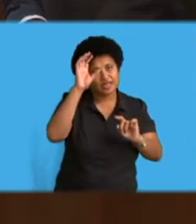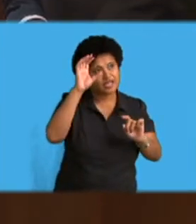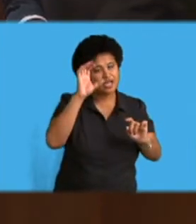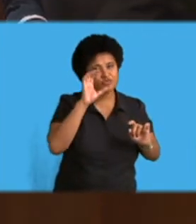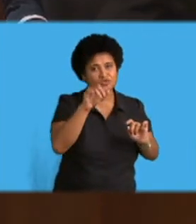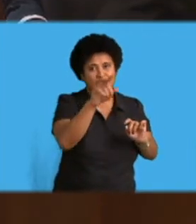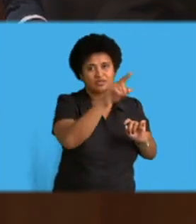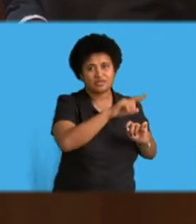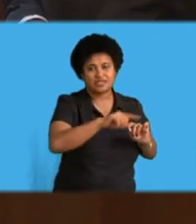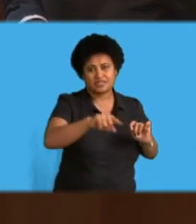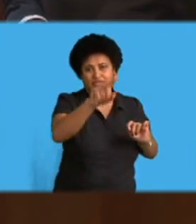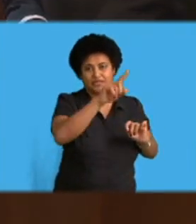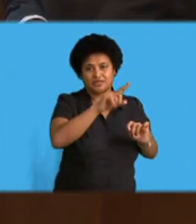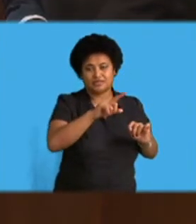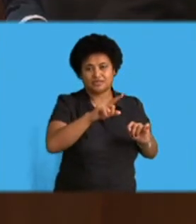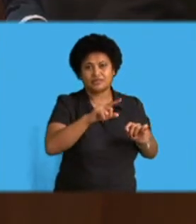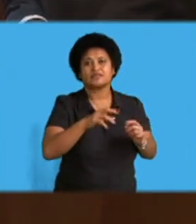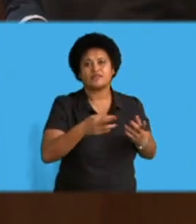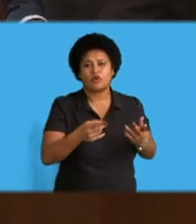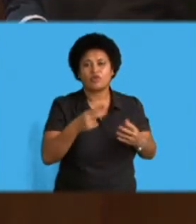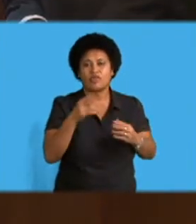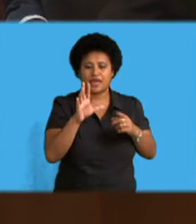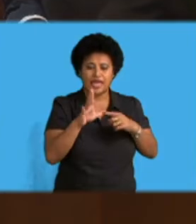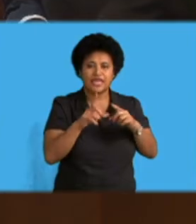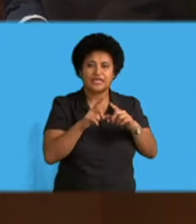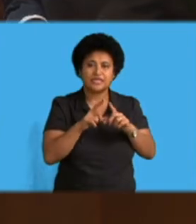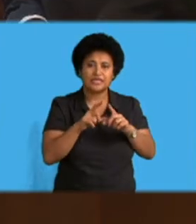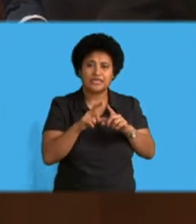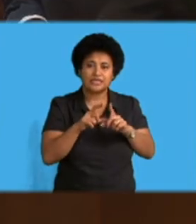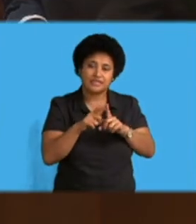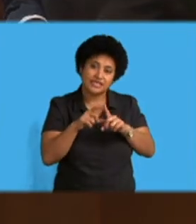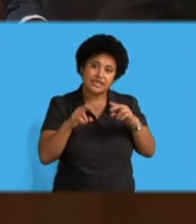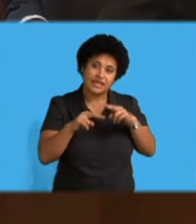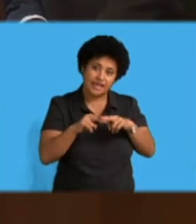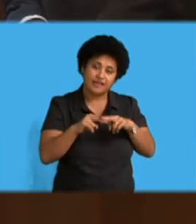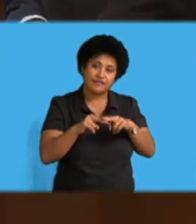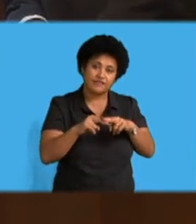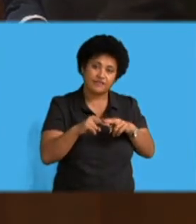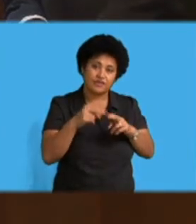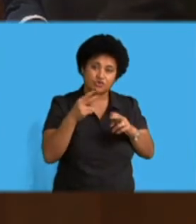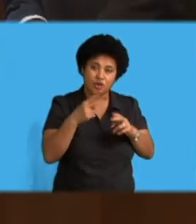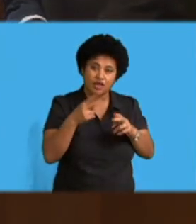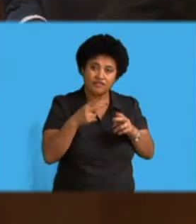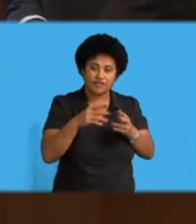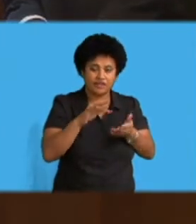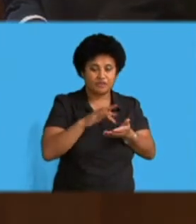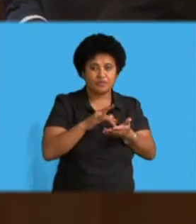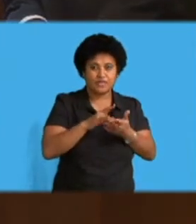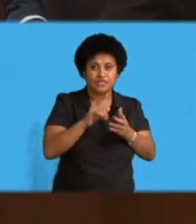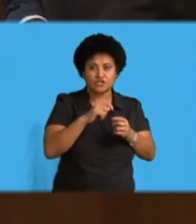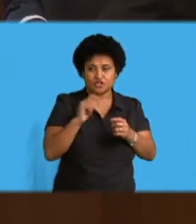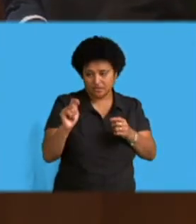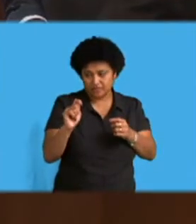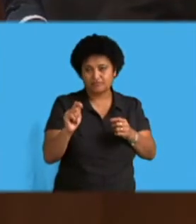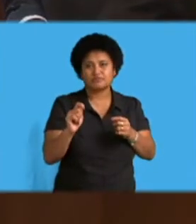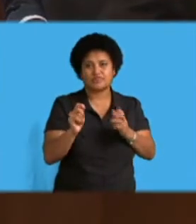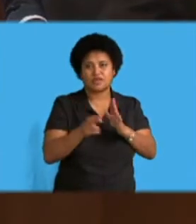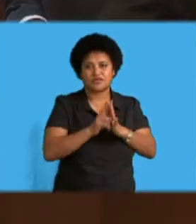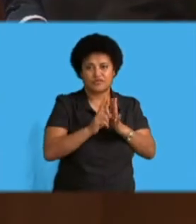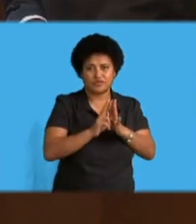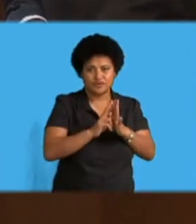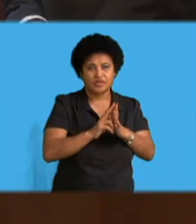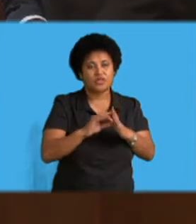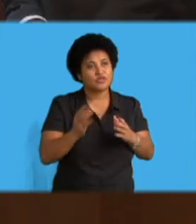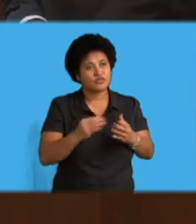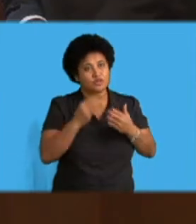of the ADF 12 midterm review. This will especially benefit the smallest and most vulnerable countries in the Pacific. Honourable